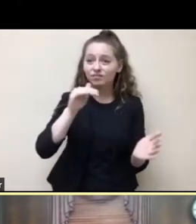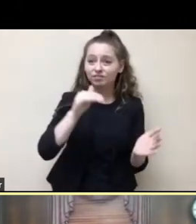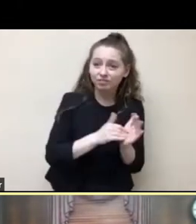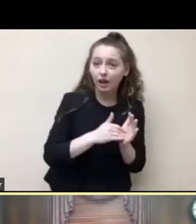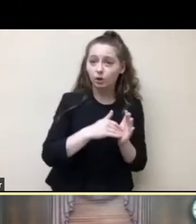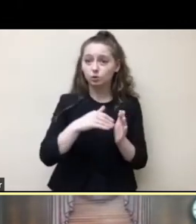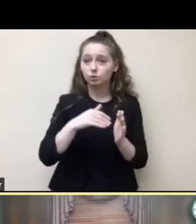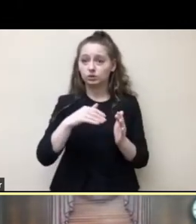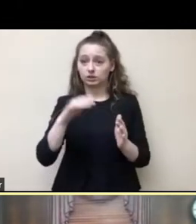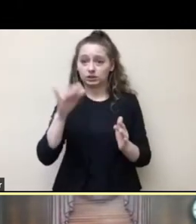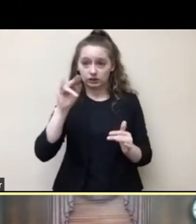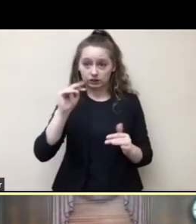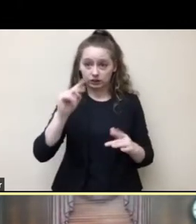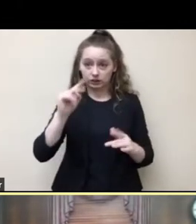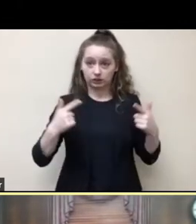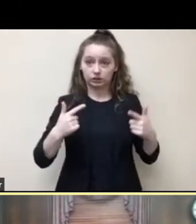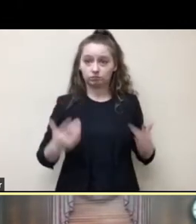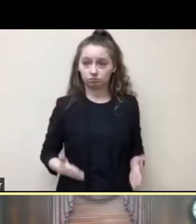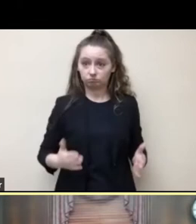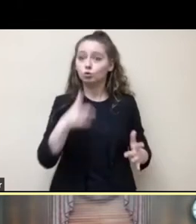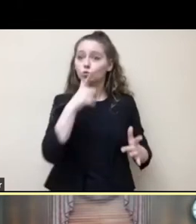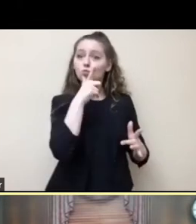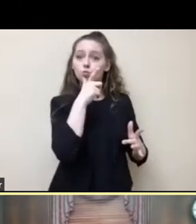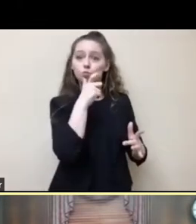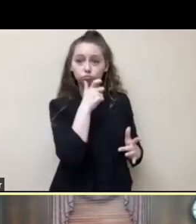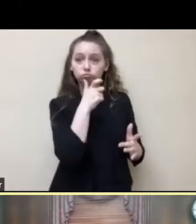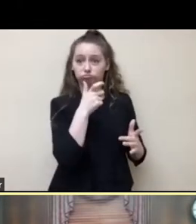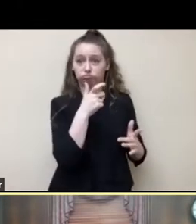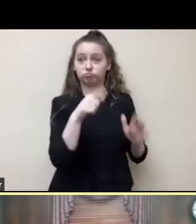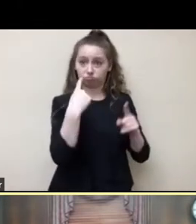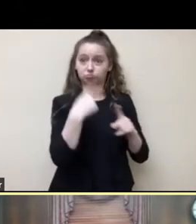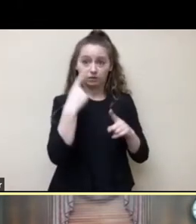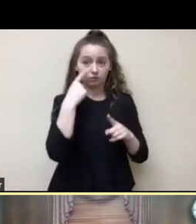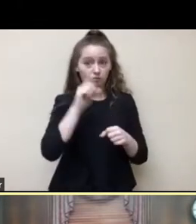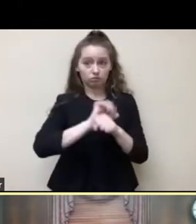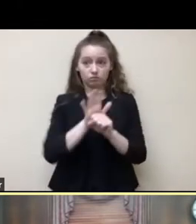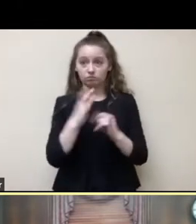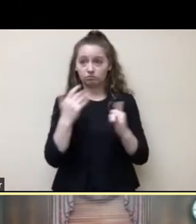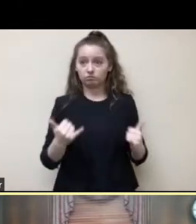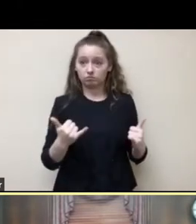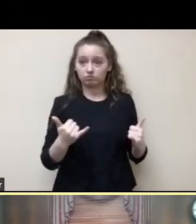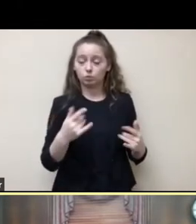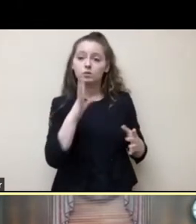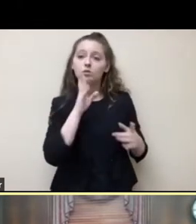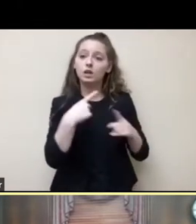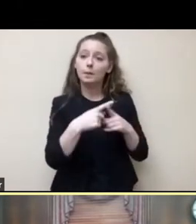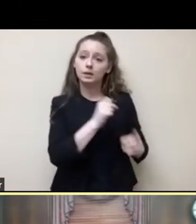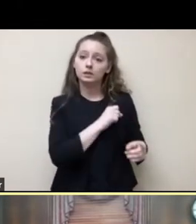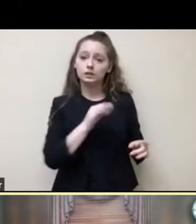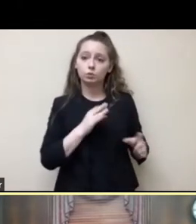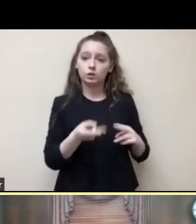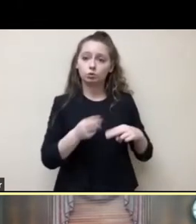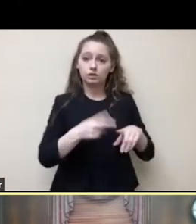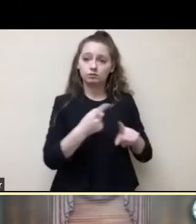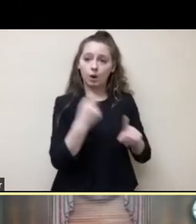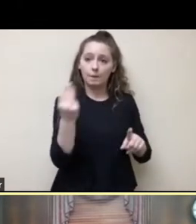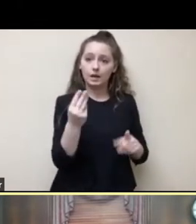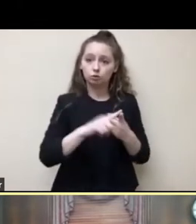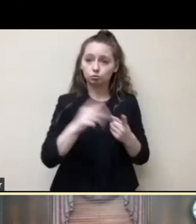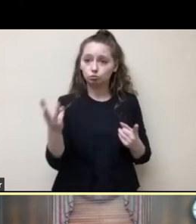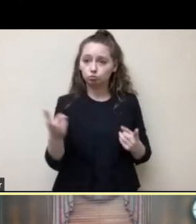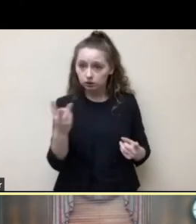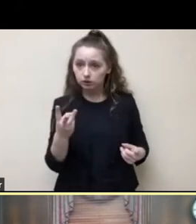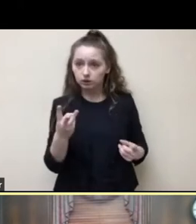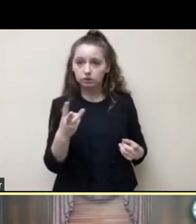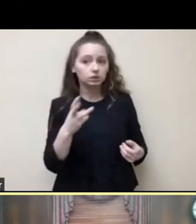for COVID-19 right now. In the city of Hammond, while we're talking about stats, we increased from Monday to Wednesday. We don't even have